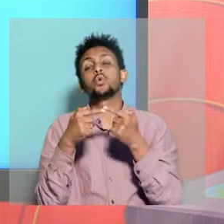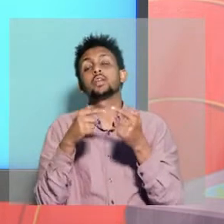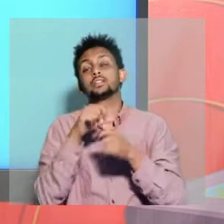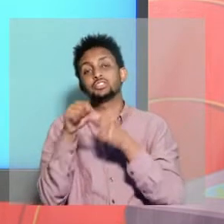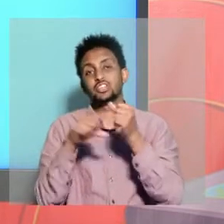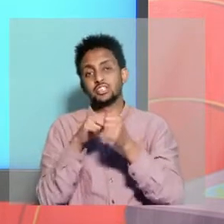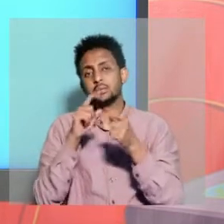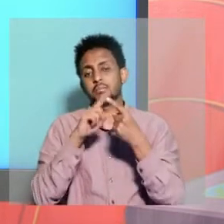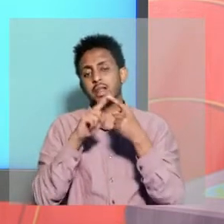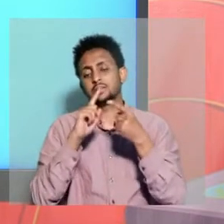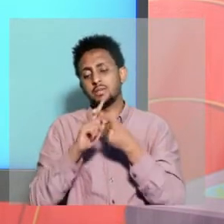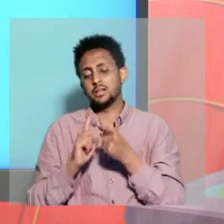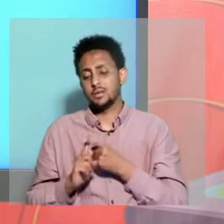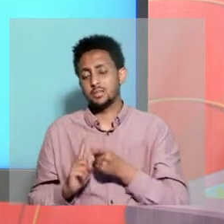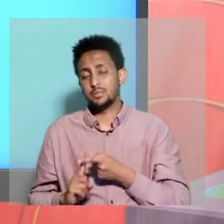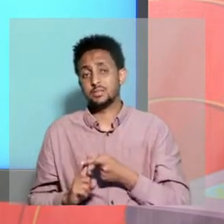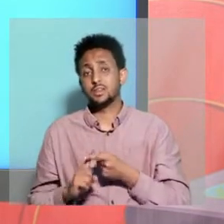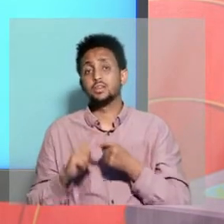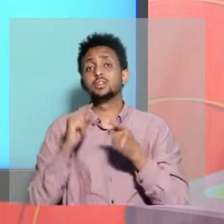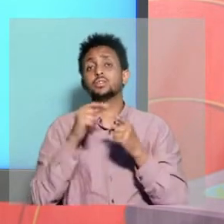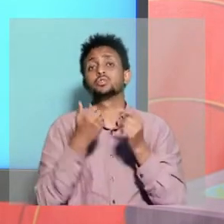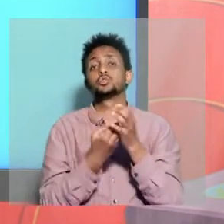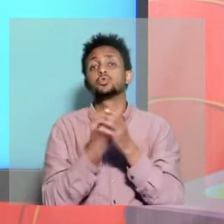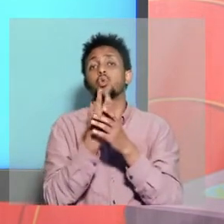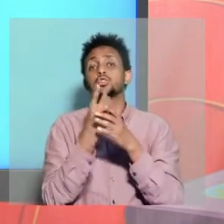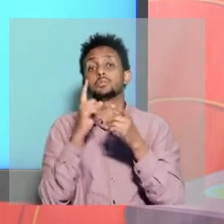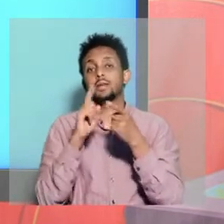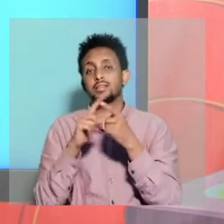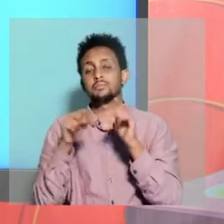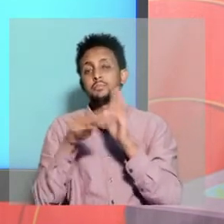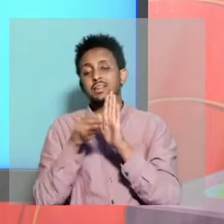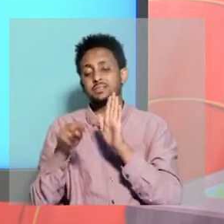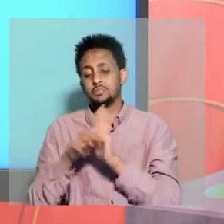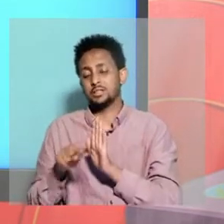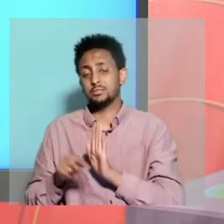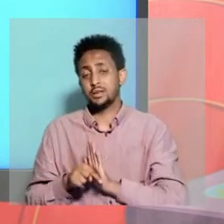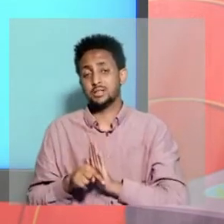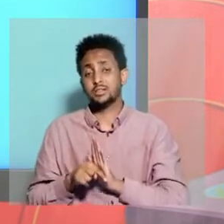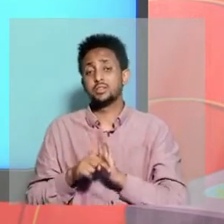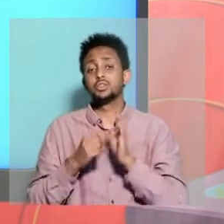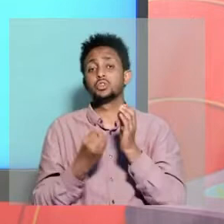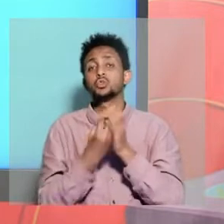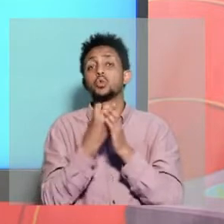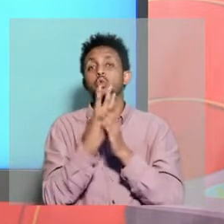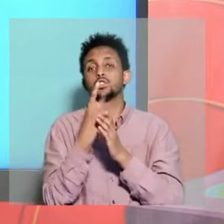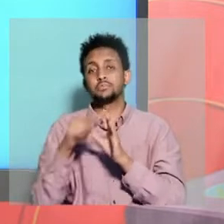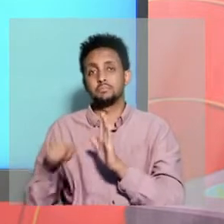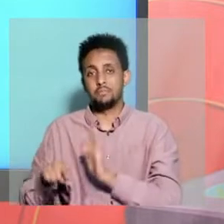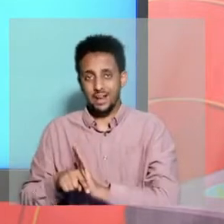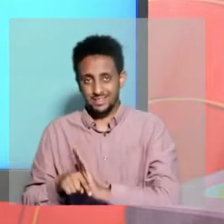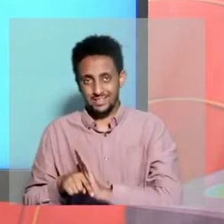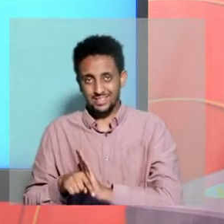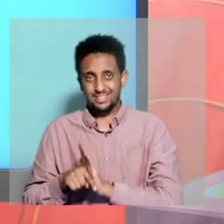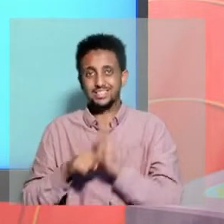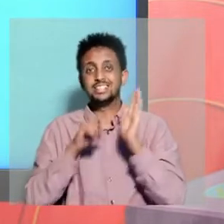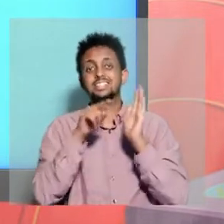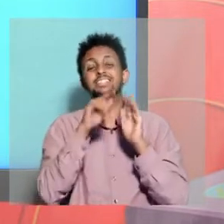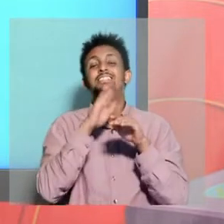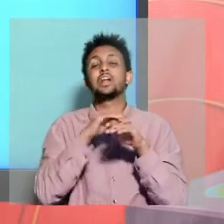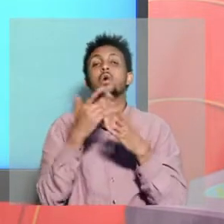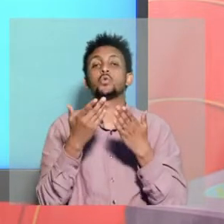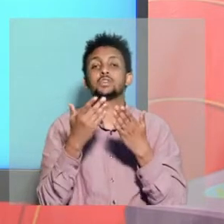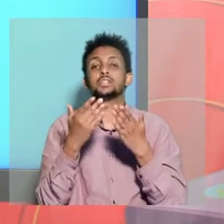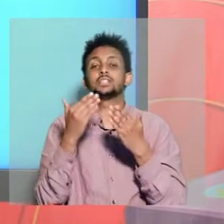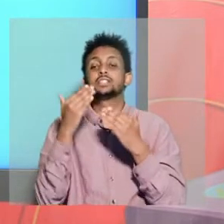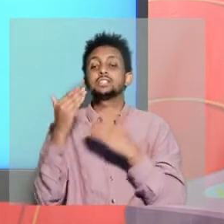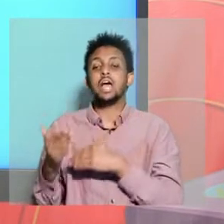together. Plus as well with the source plus, minus with the source minus. Such connection is known to be